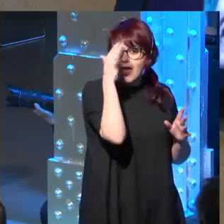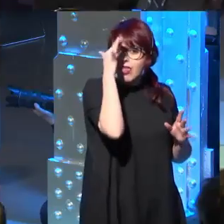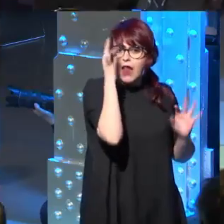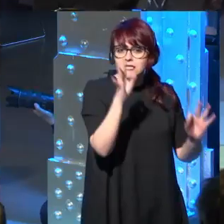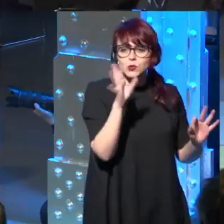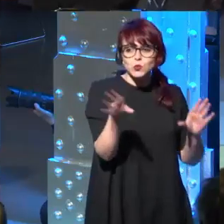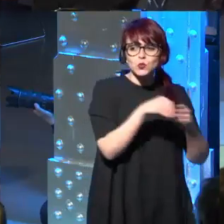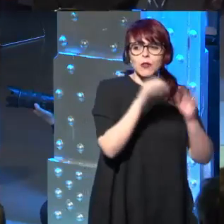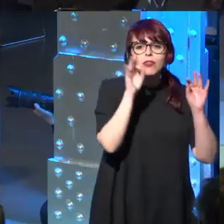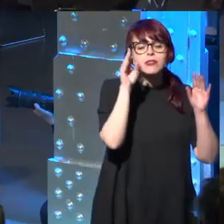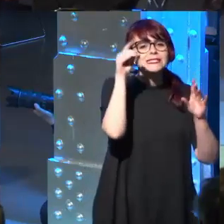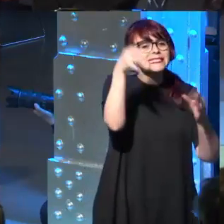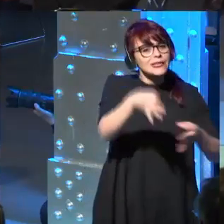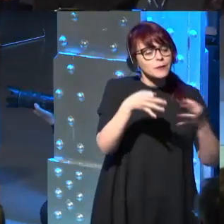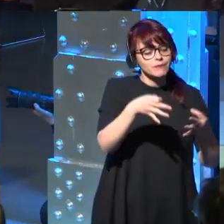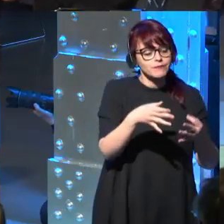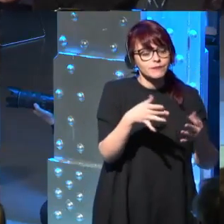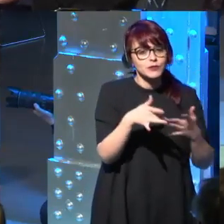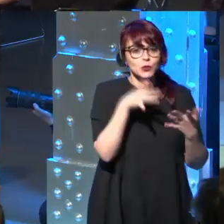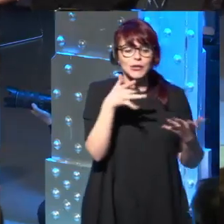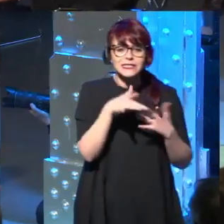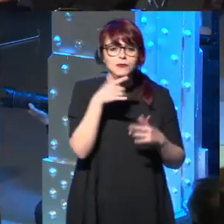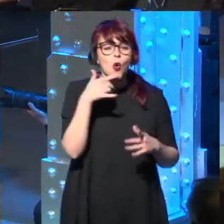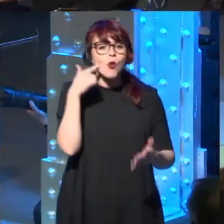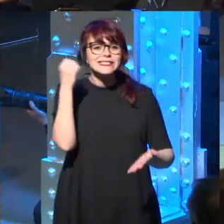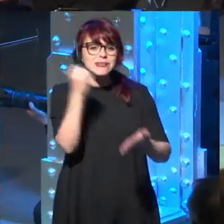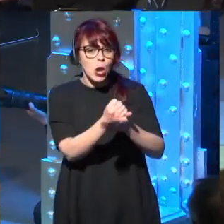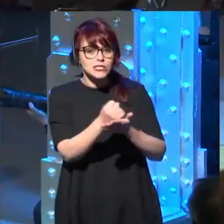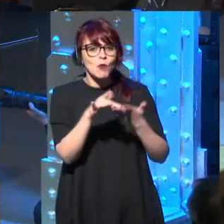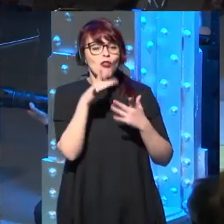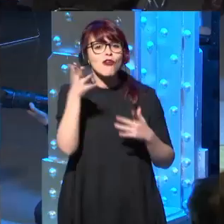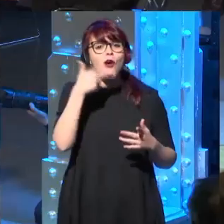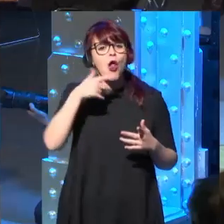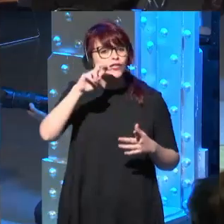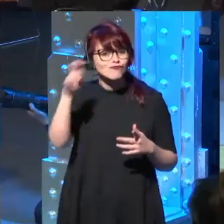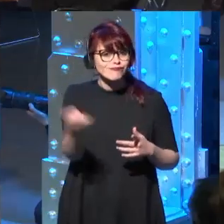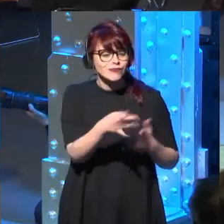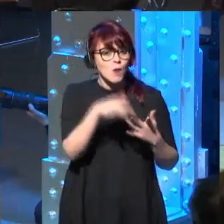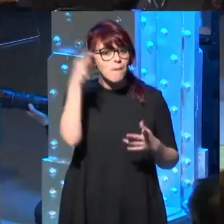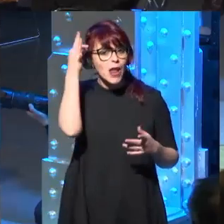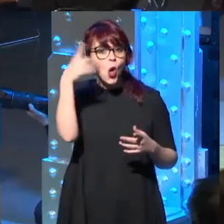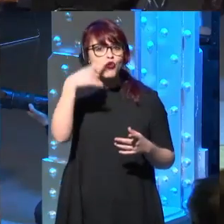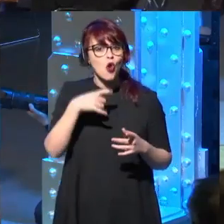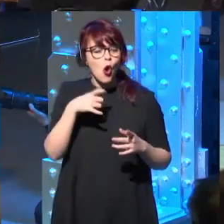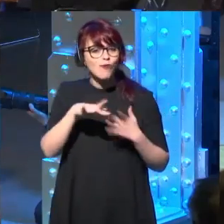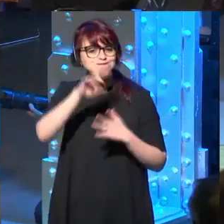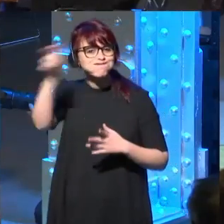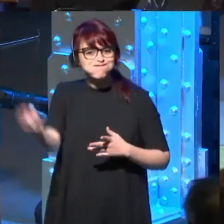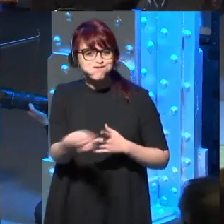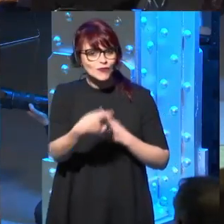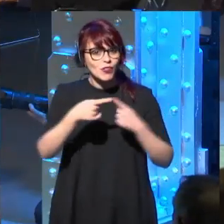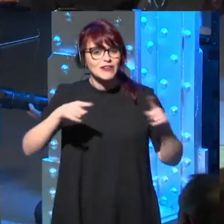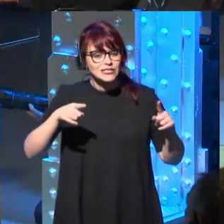not much color symbolism in her red hair, but it is as